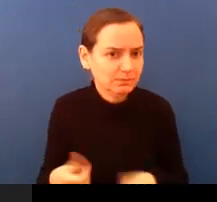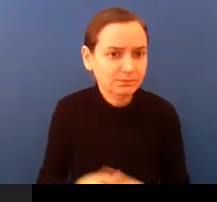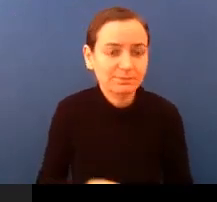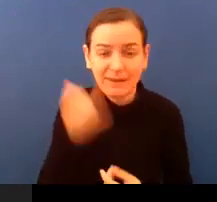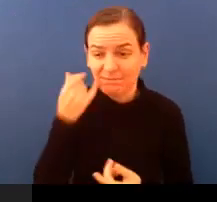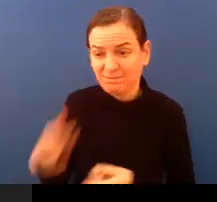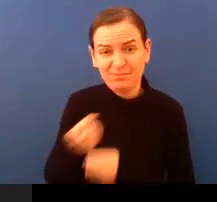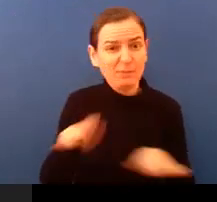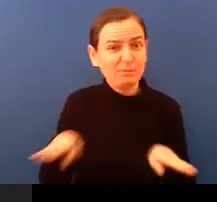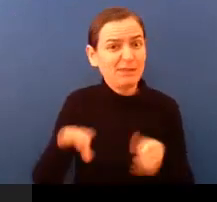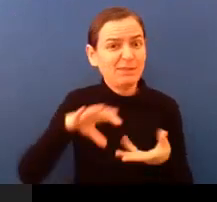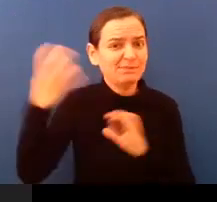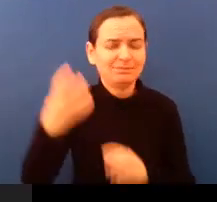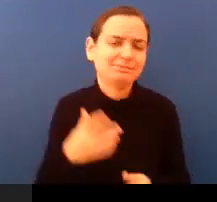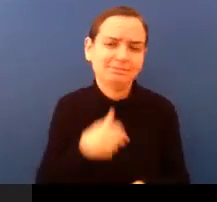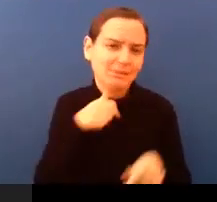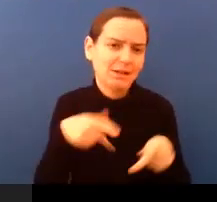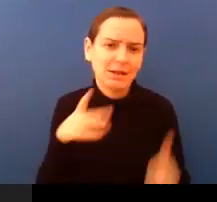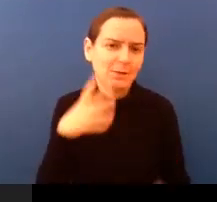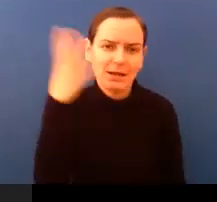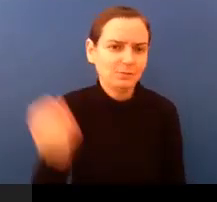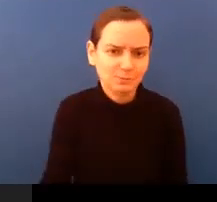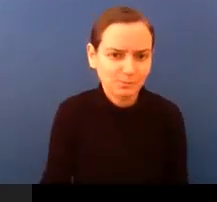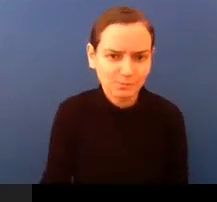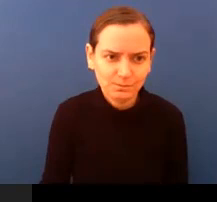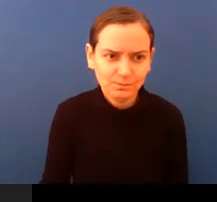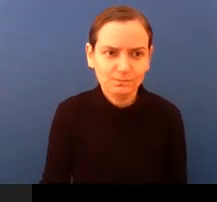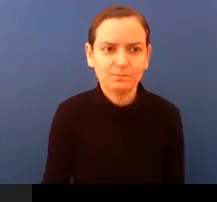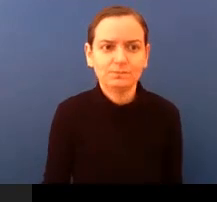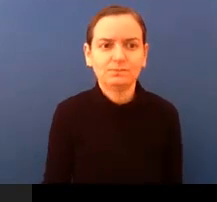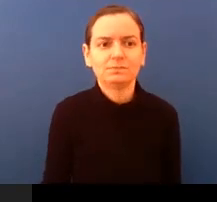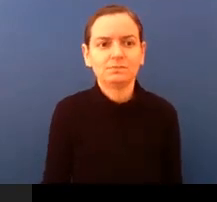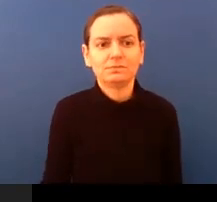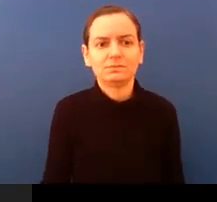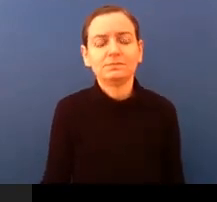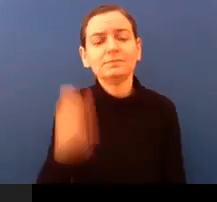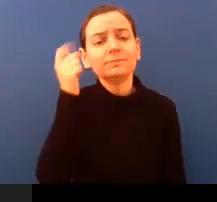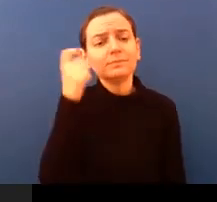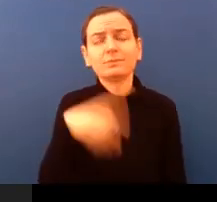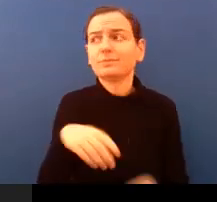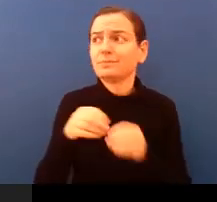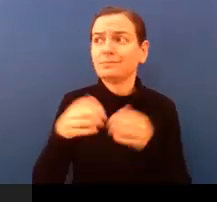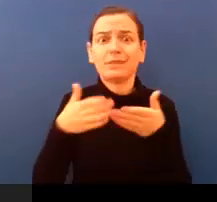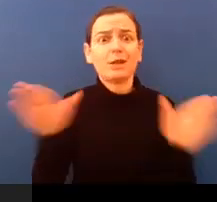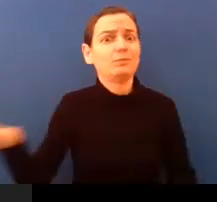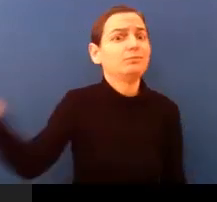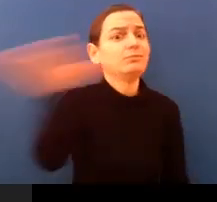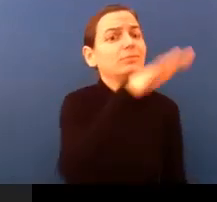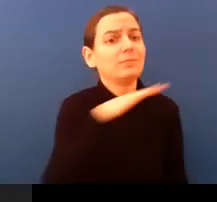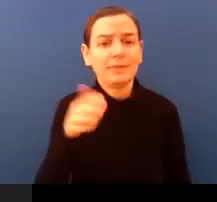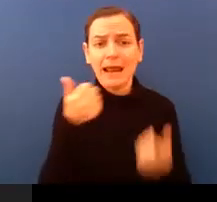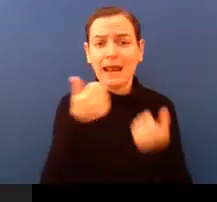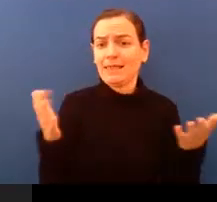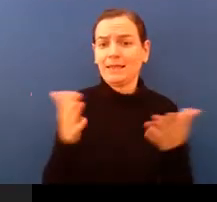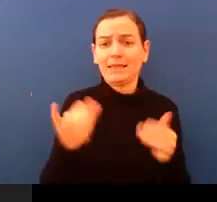doesn't mean that you can come in without a fight. So just to be aware of that, you're going to have to educate people on places you